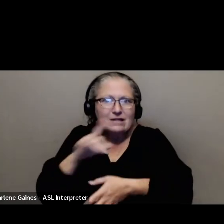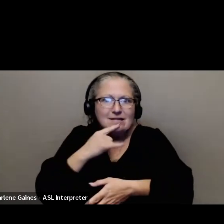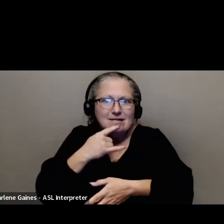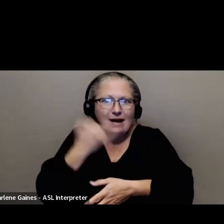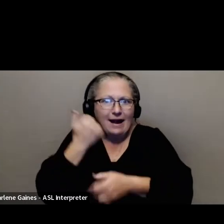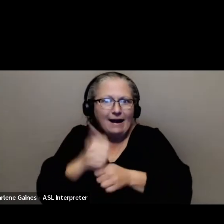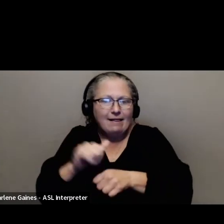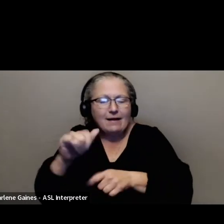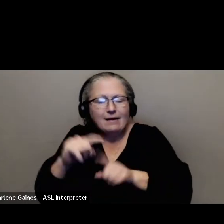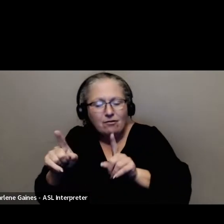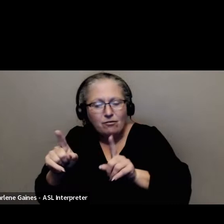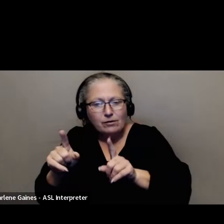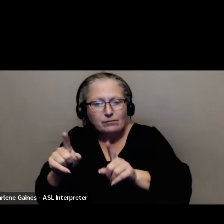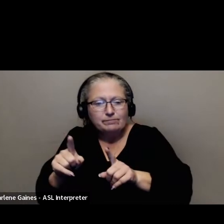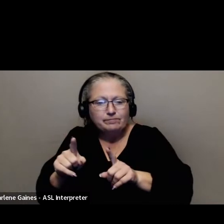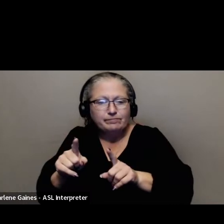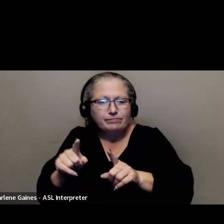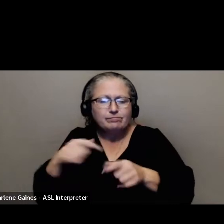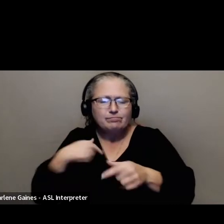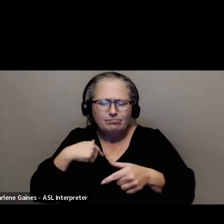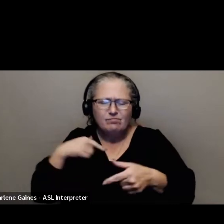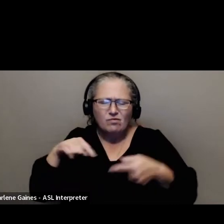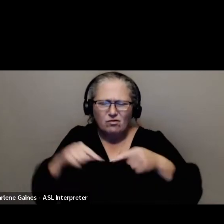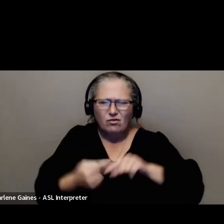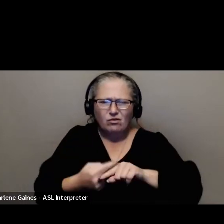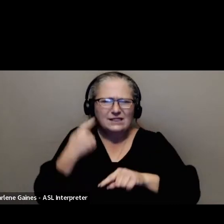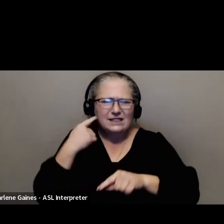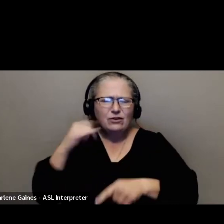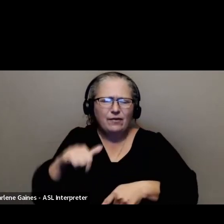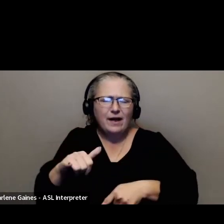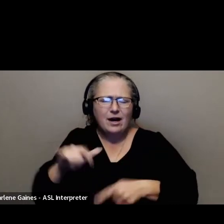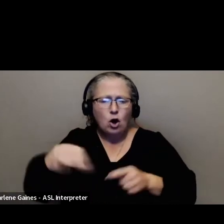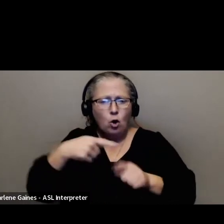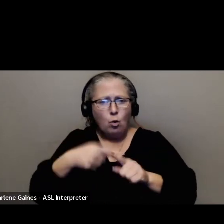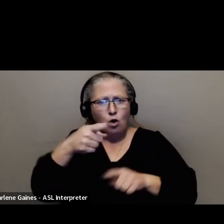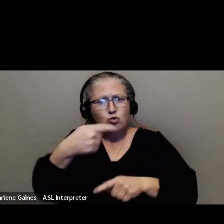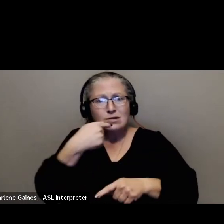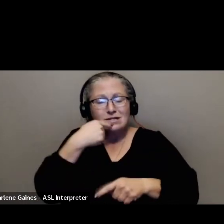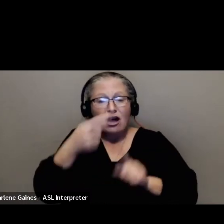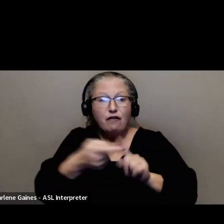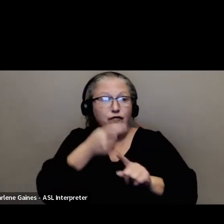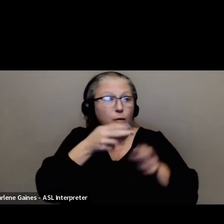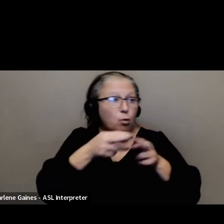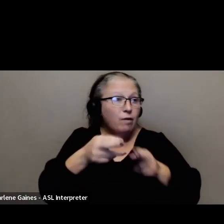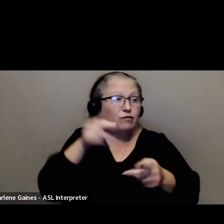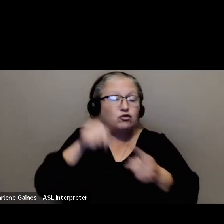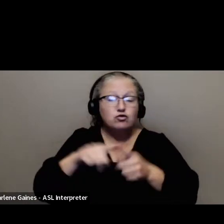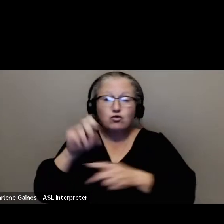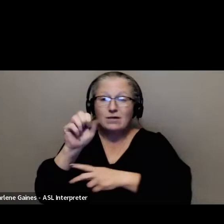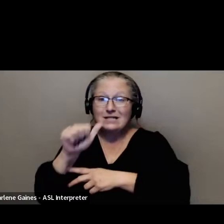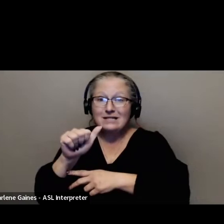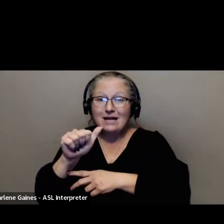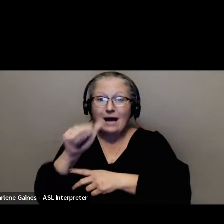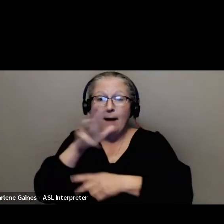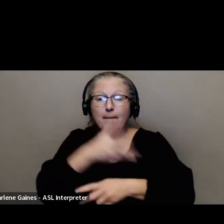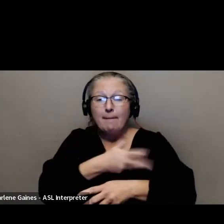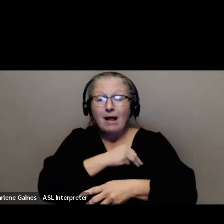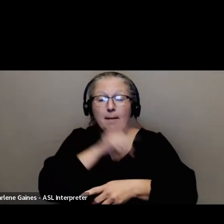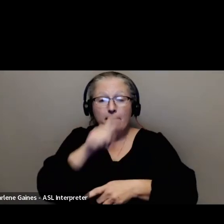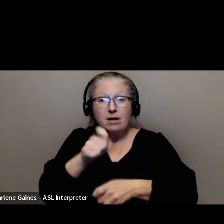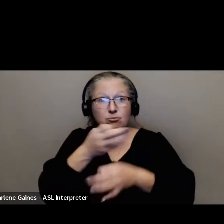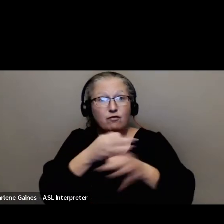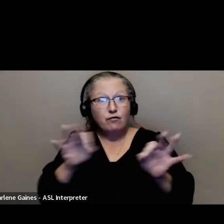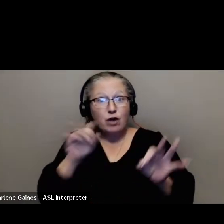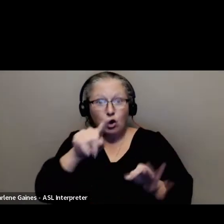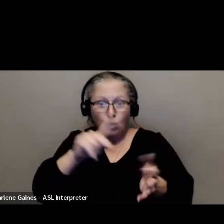otherwise. It pains me to hear it. When you say from the river to the sea, Palestine must be free, do you